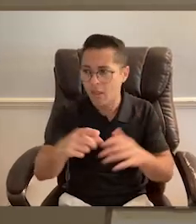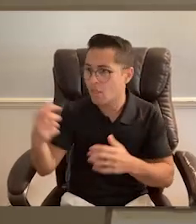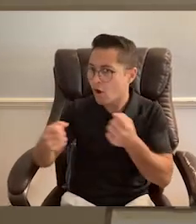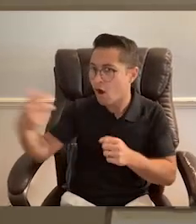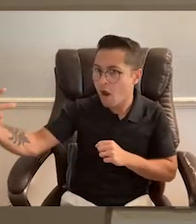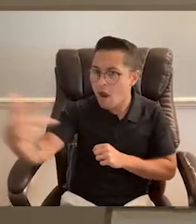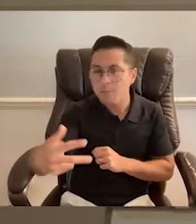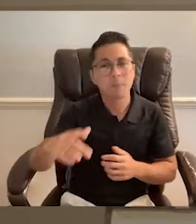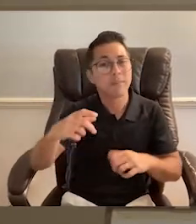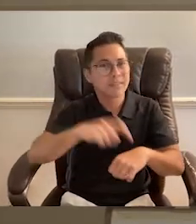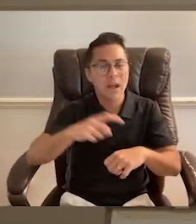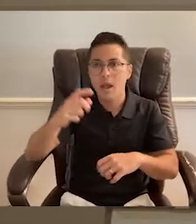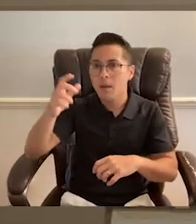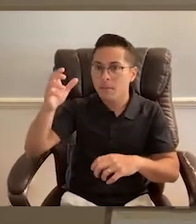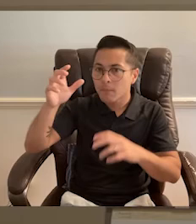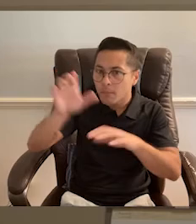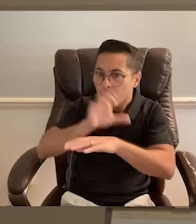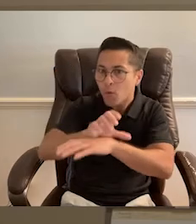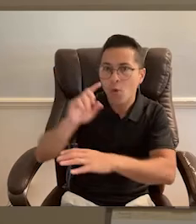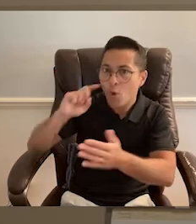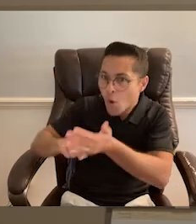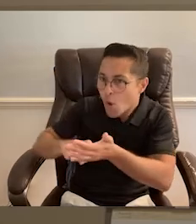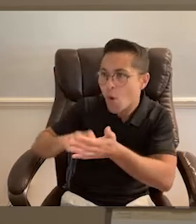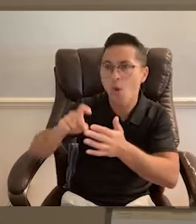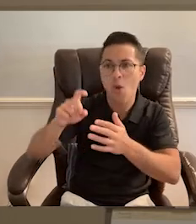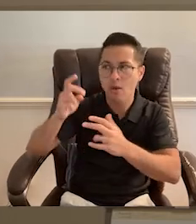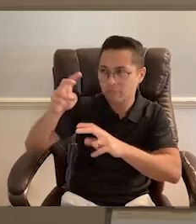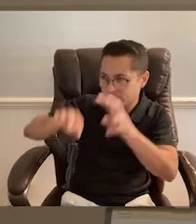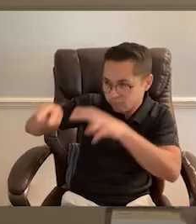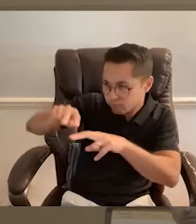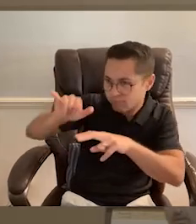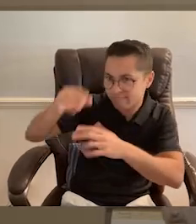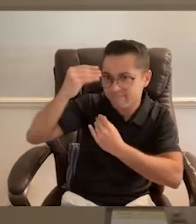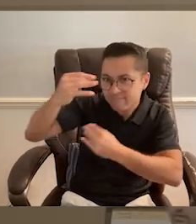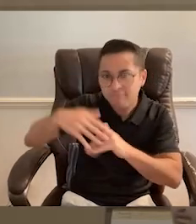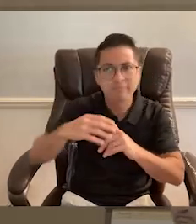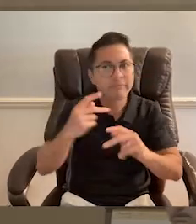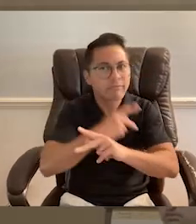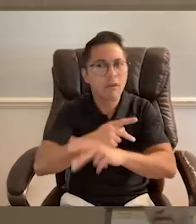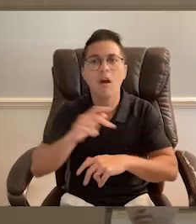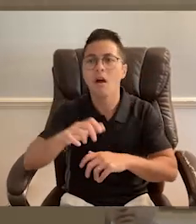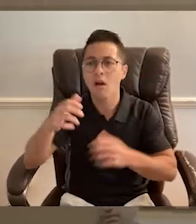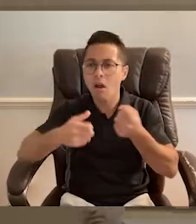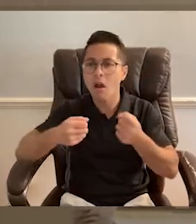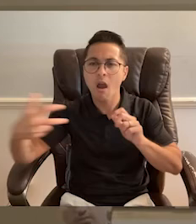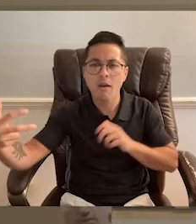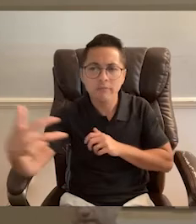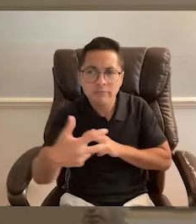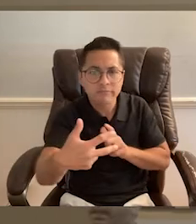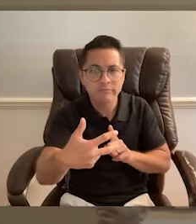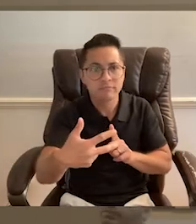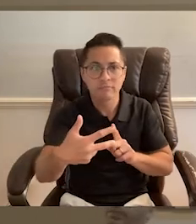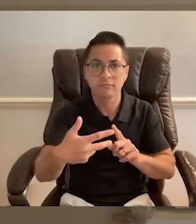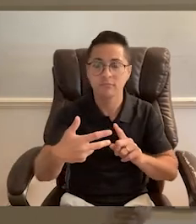with visual impairment can wear this hat. We connected this to an application that we developed. And in that application, you have relatives or